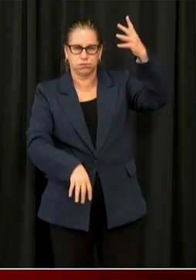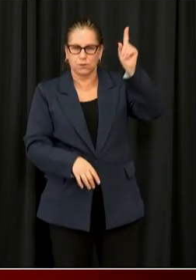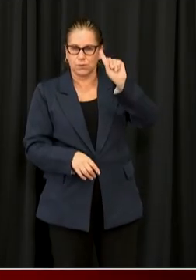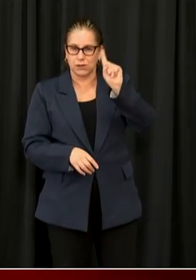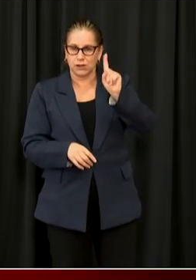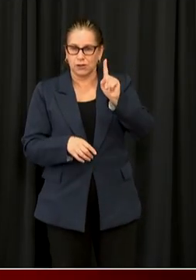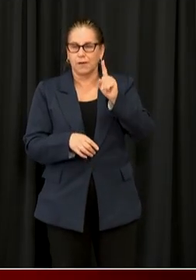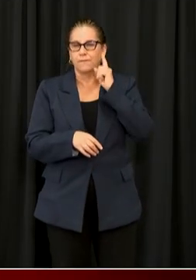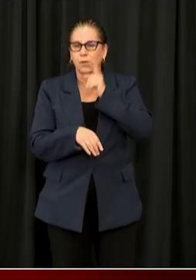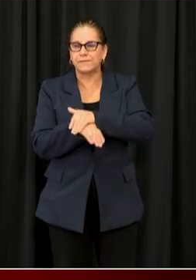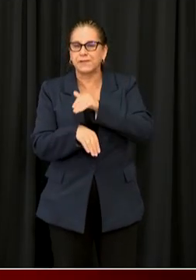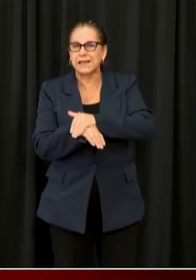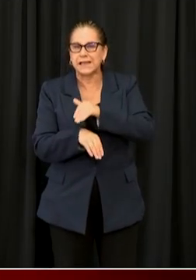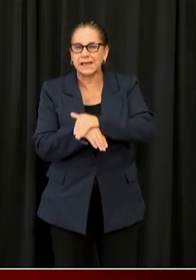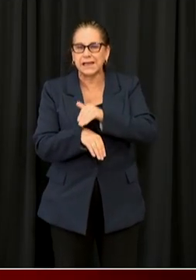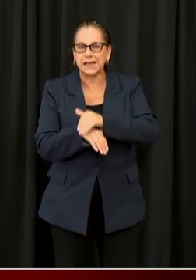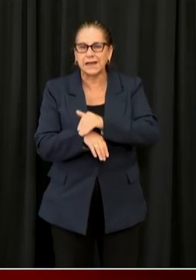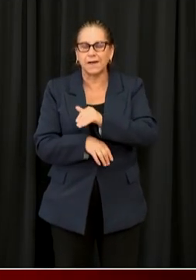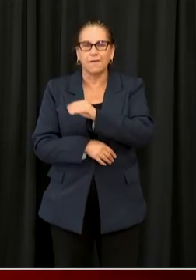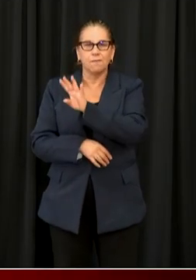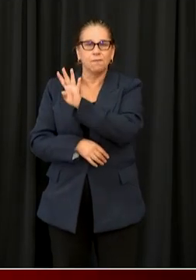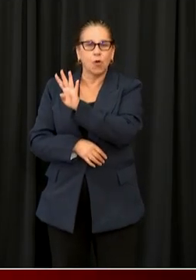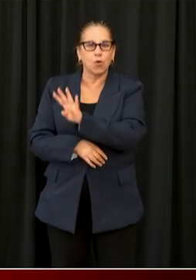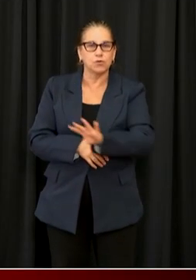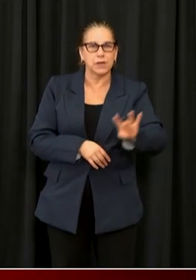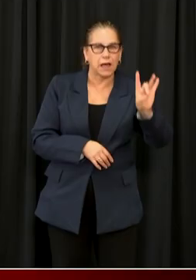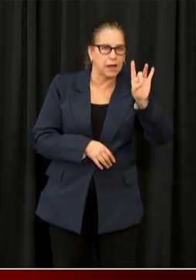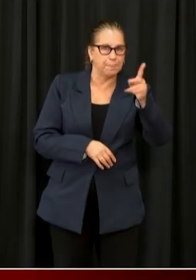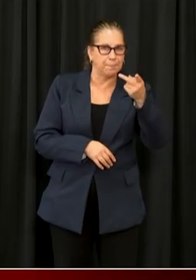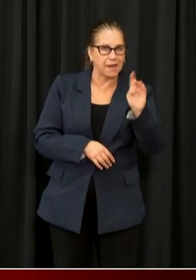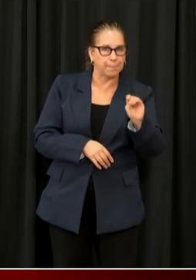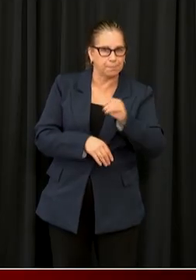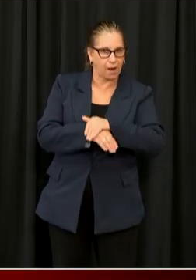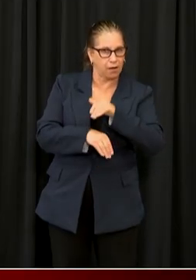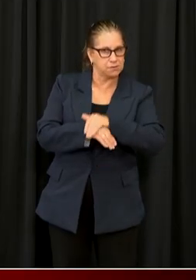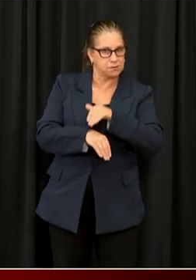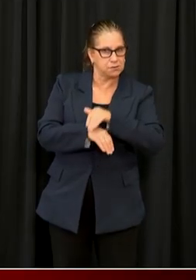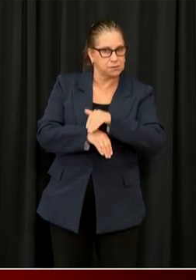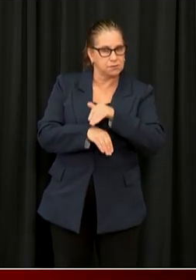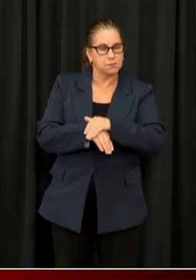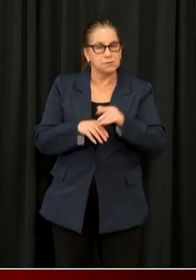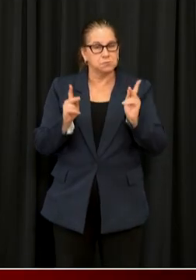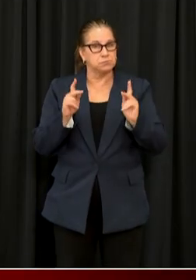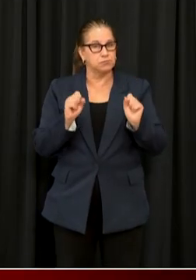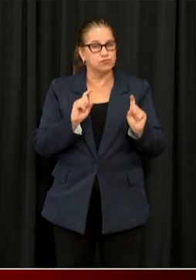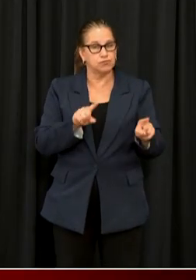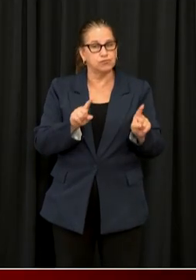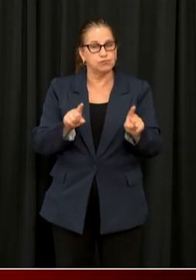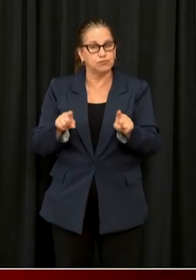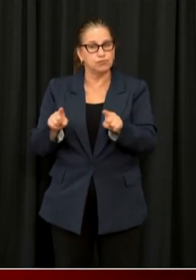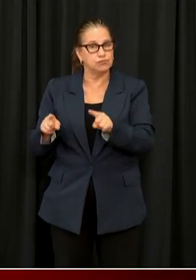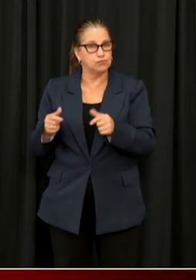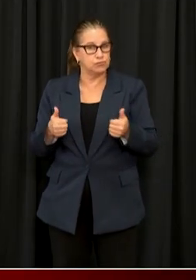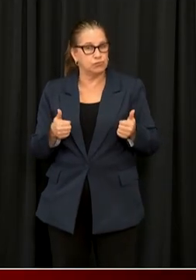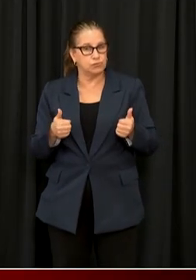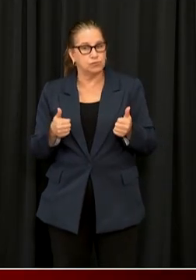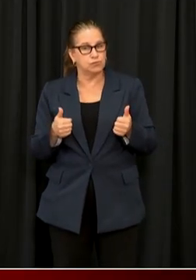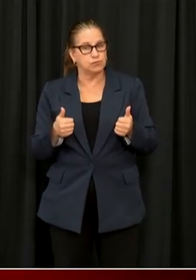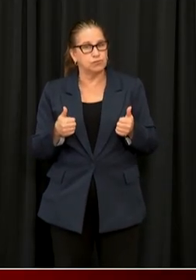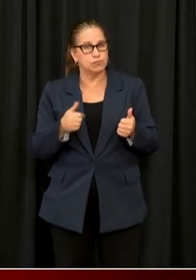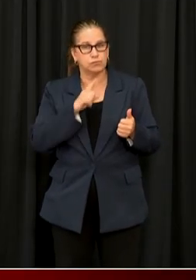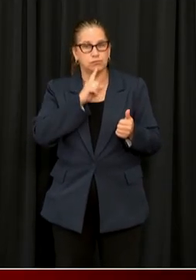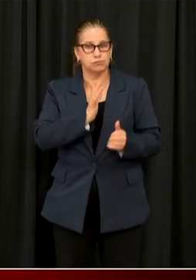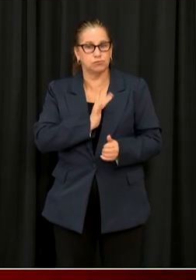to 8 p.m. for folks to come. We've been seeing good attendance out there. We appreciate that. And again, as the mayor has